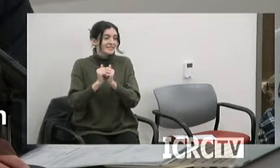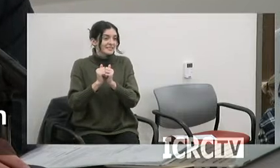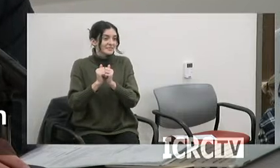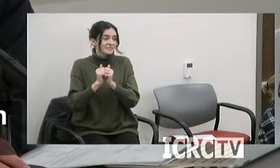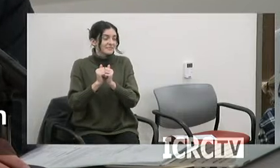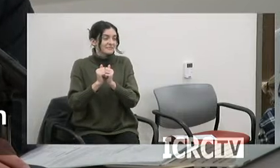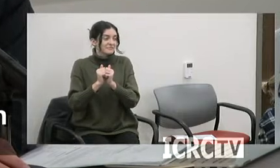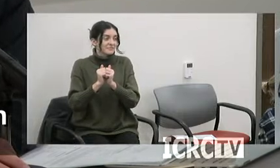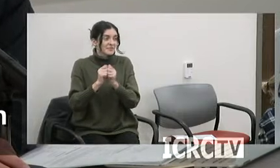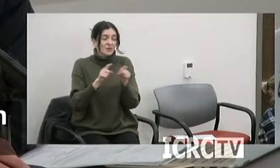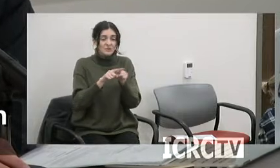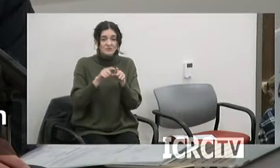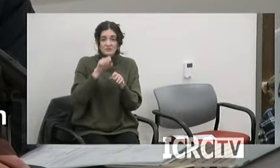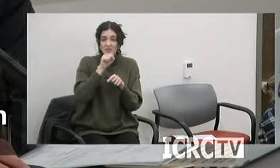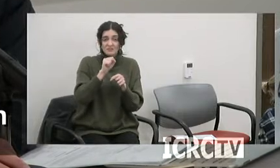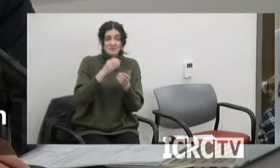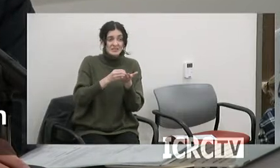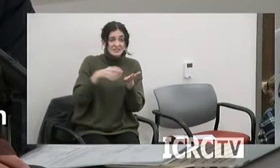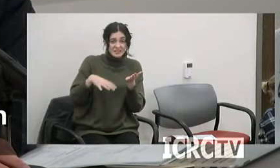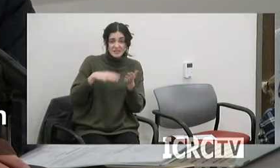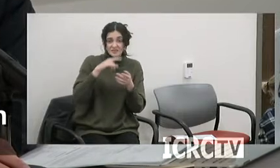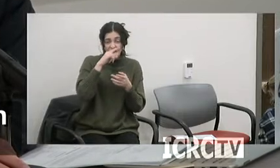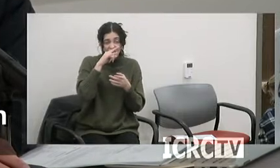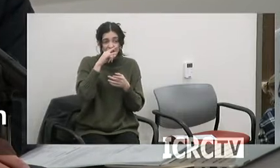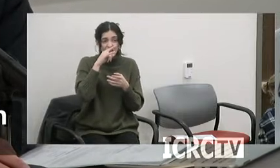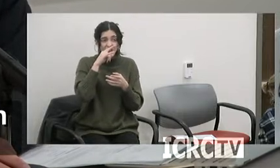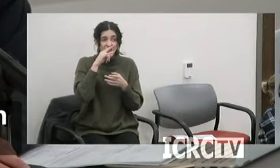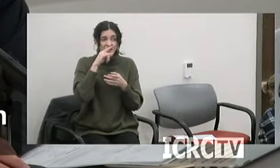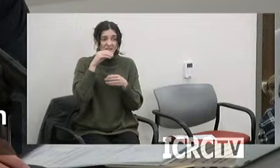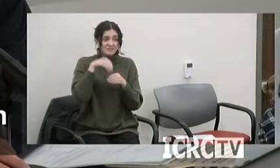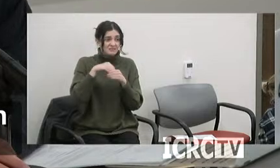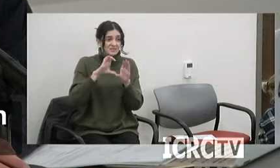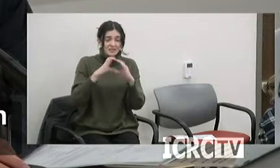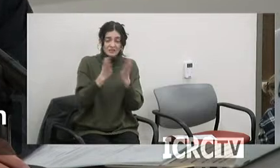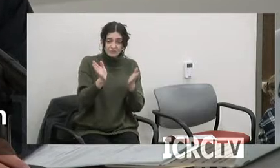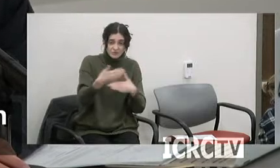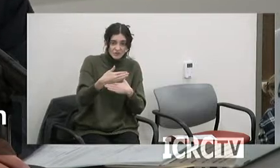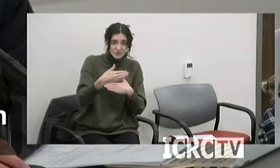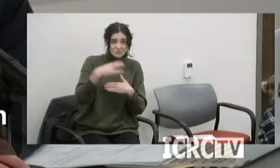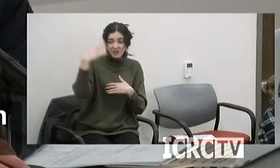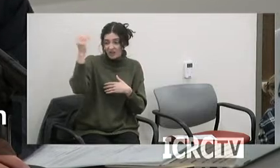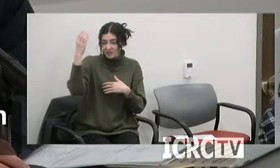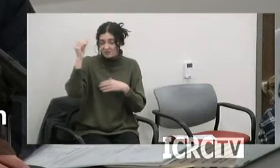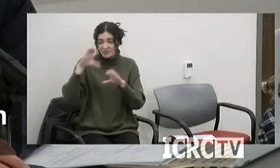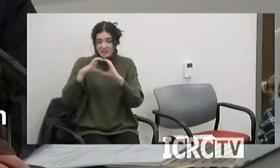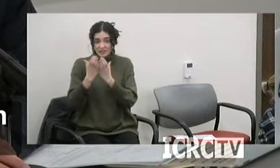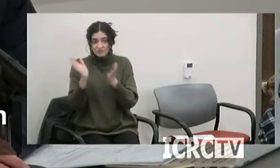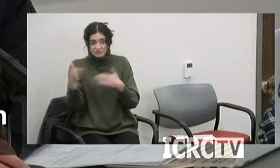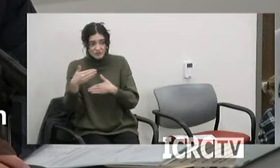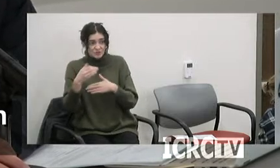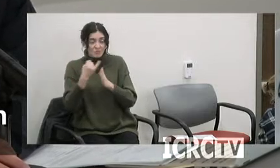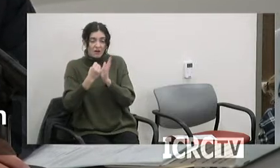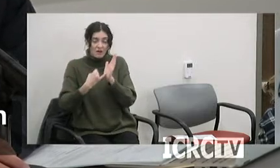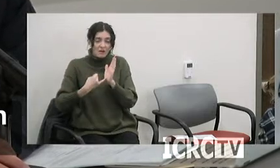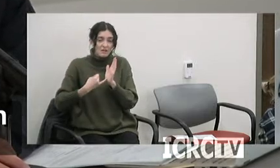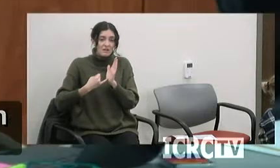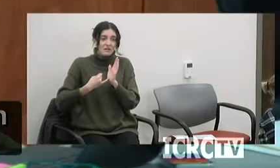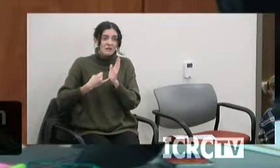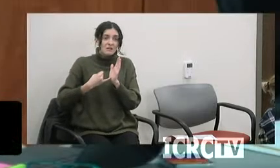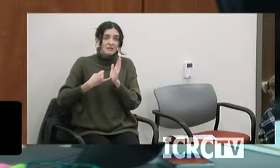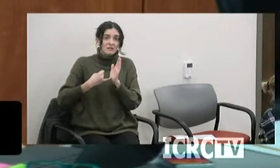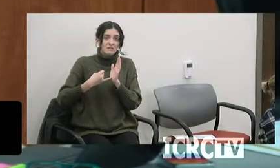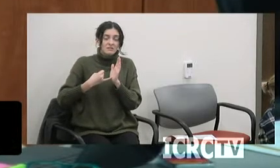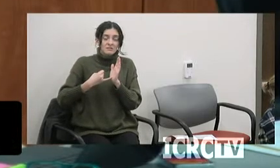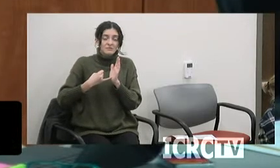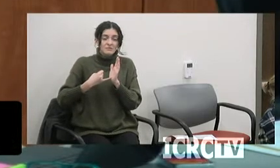But he also cares about our kids, what they do in the classroom, what they do outside the classroom beyond sports, including our fine arts.